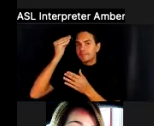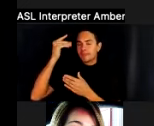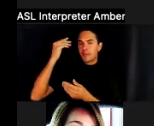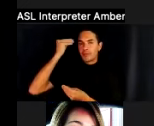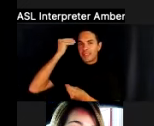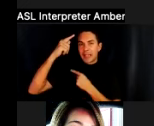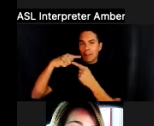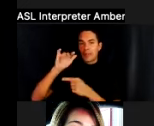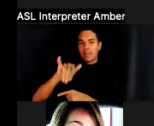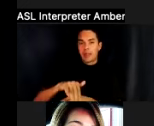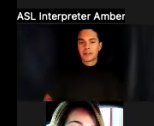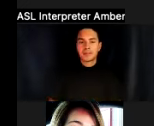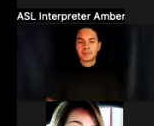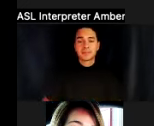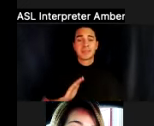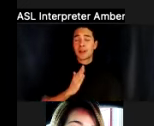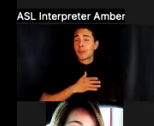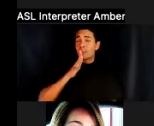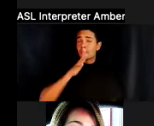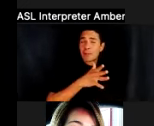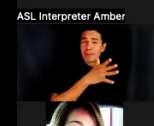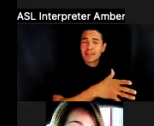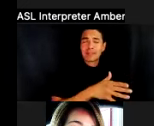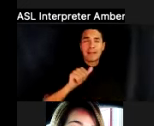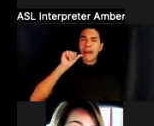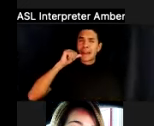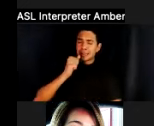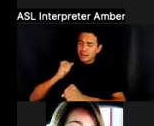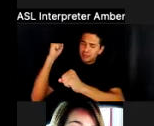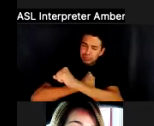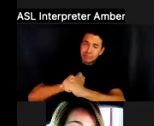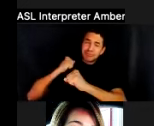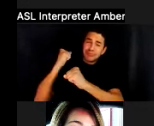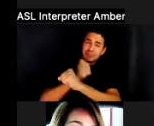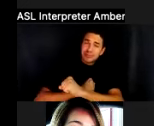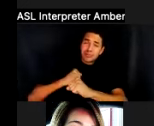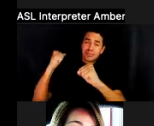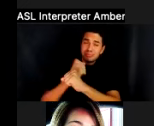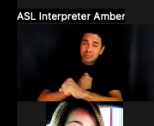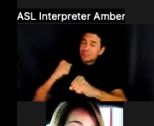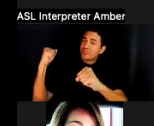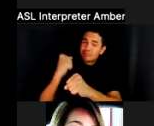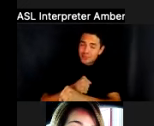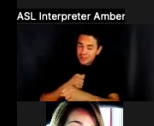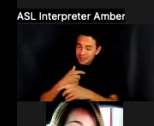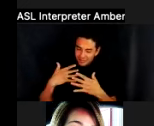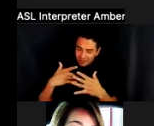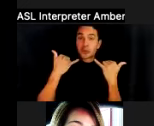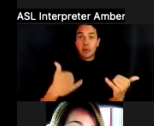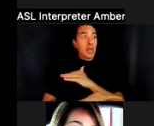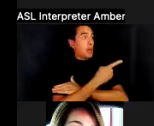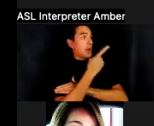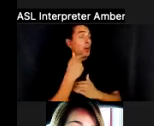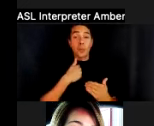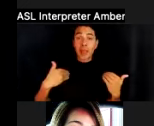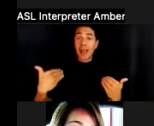our grandmothers and aunties fought so hard for us to be where we are today, for us to have our ceremonies back, for us